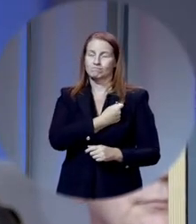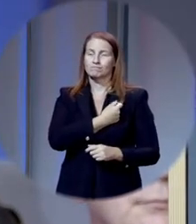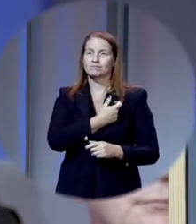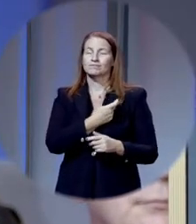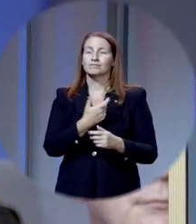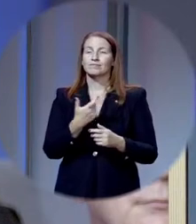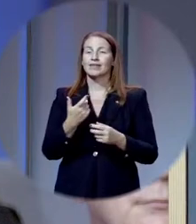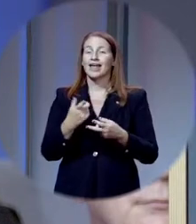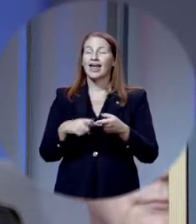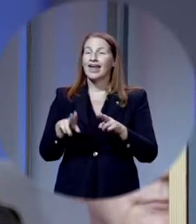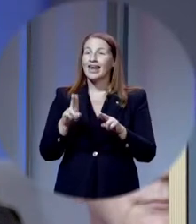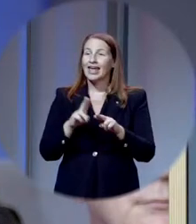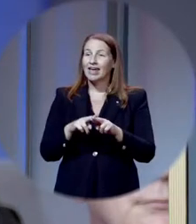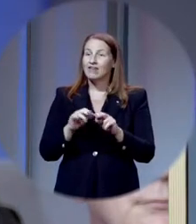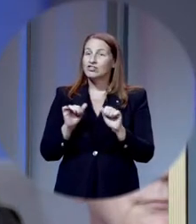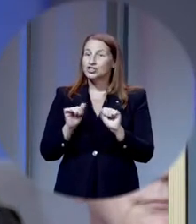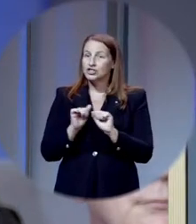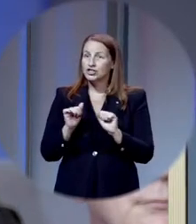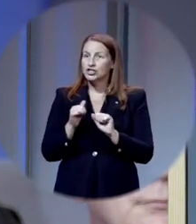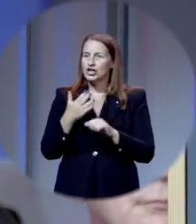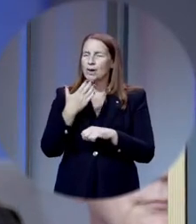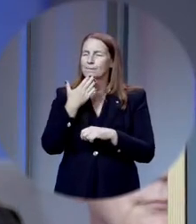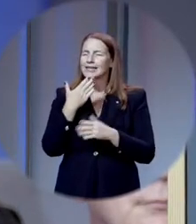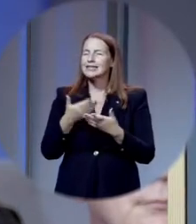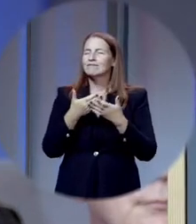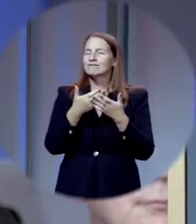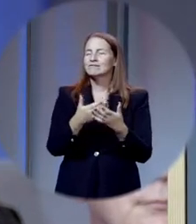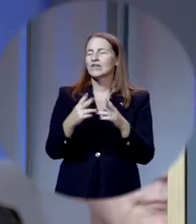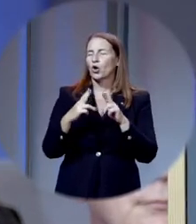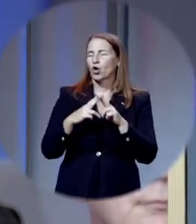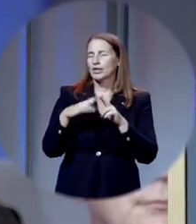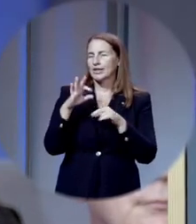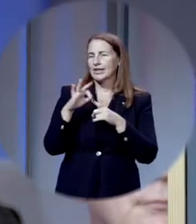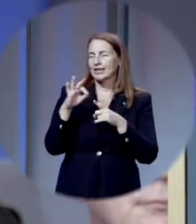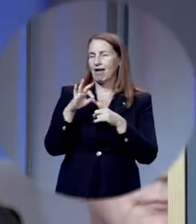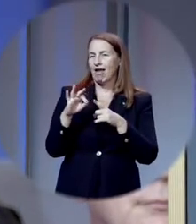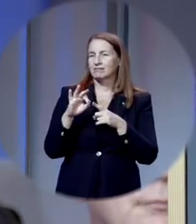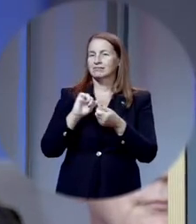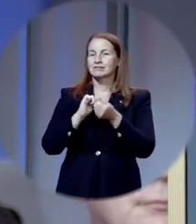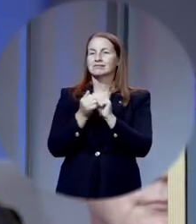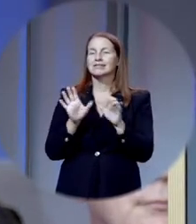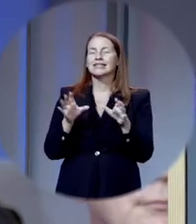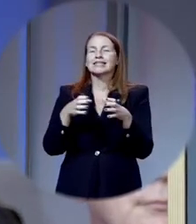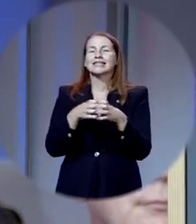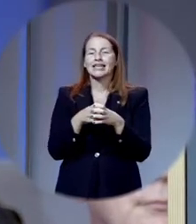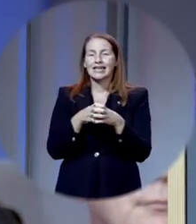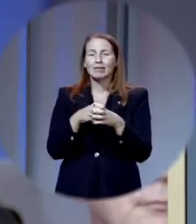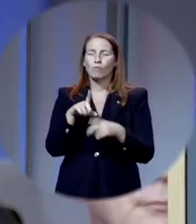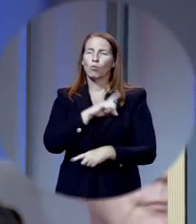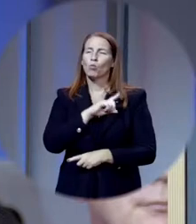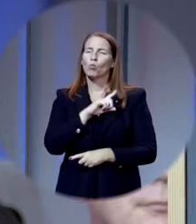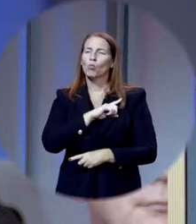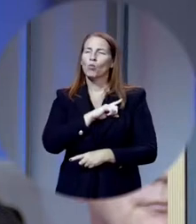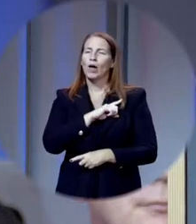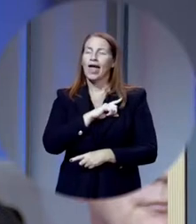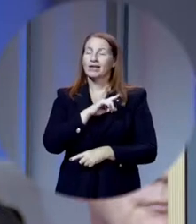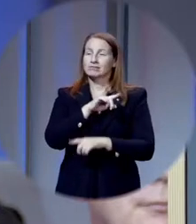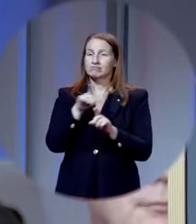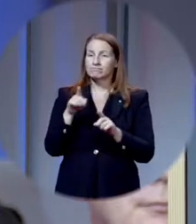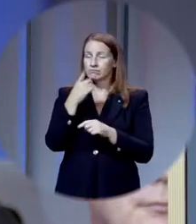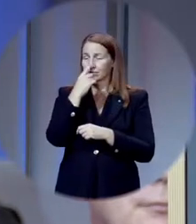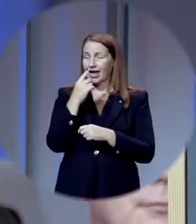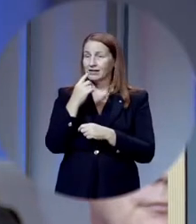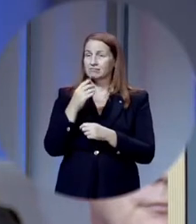already done so, please think about giving your contact details to the alumni team so that you can seek support from